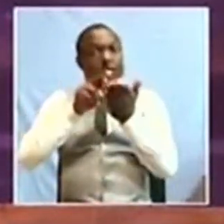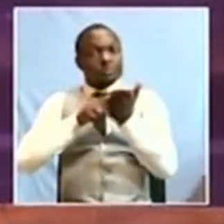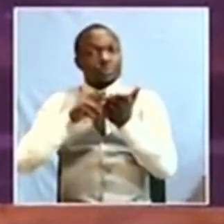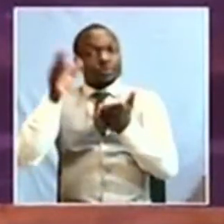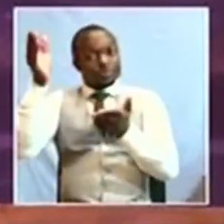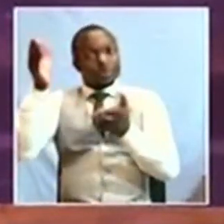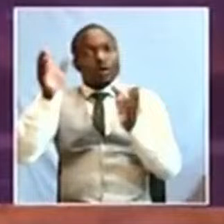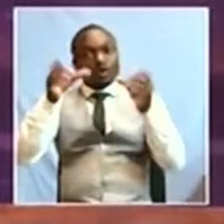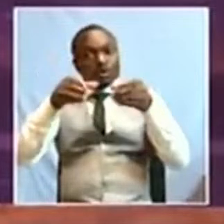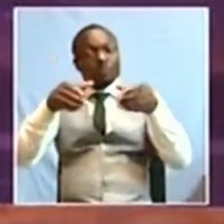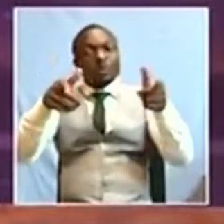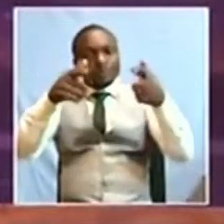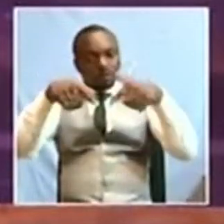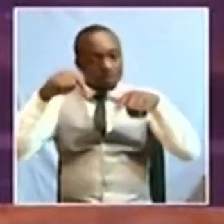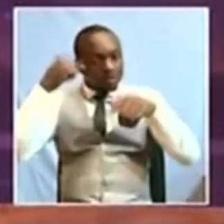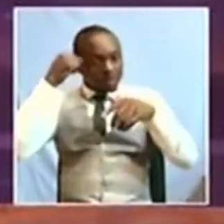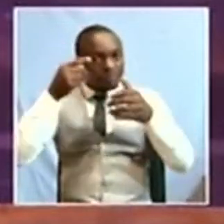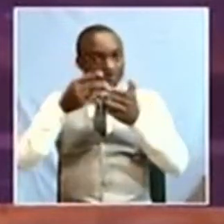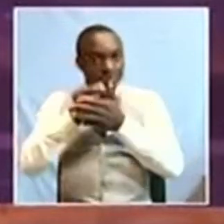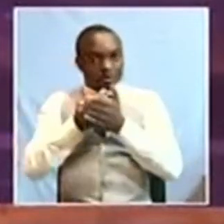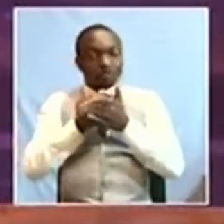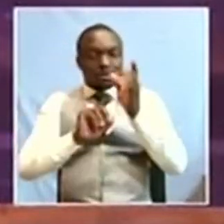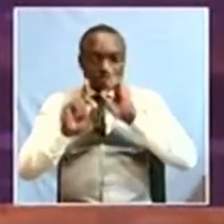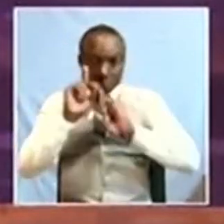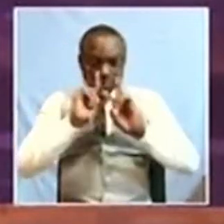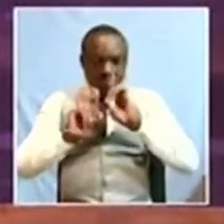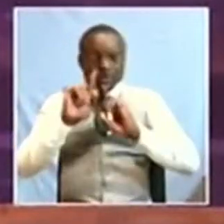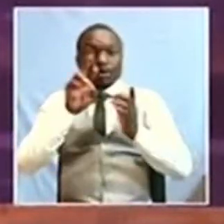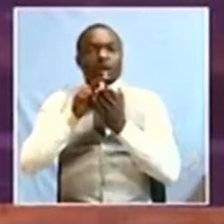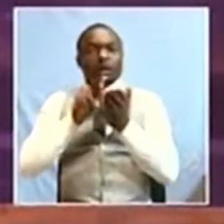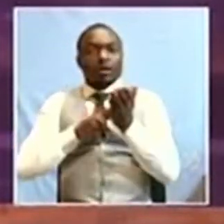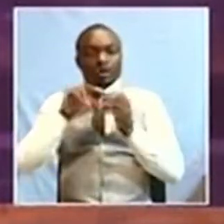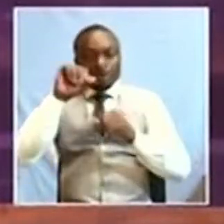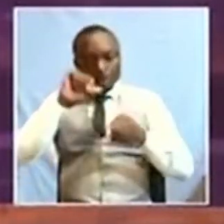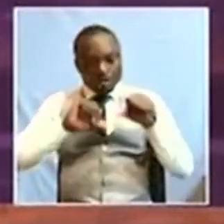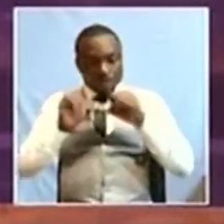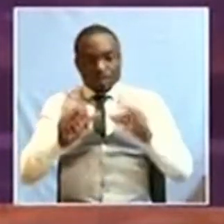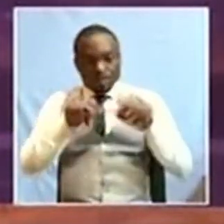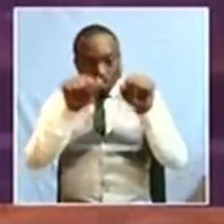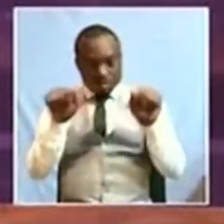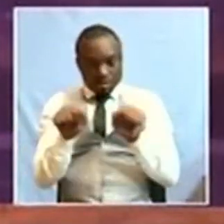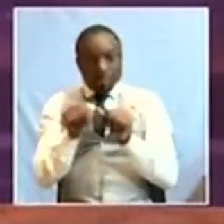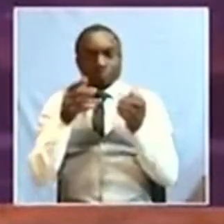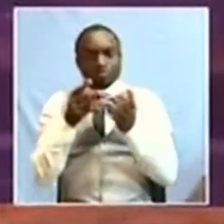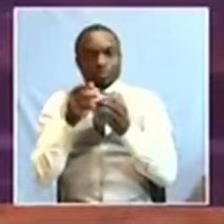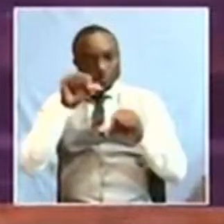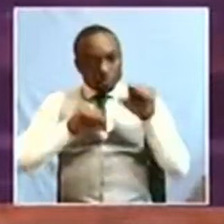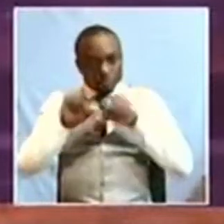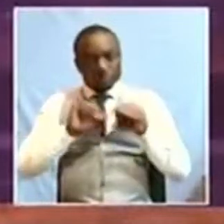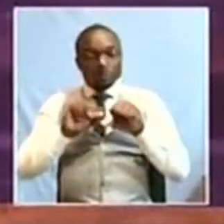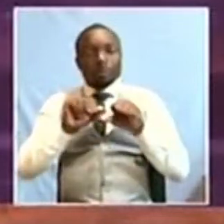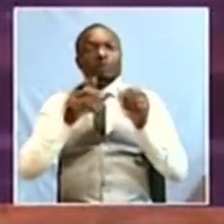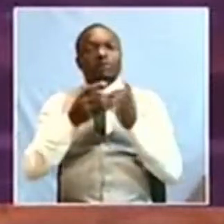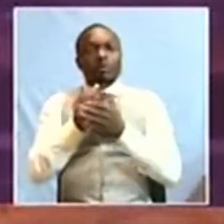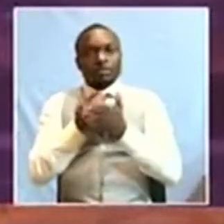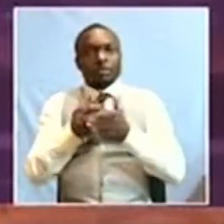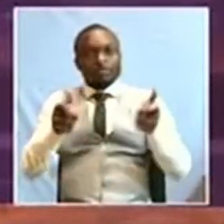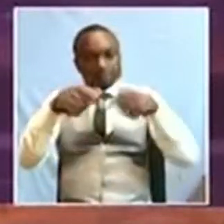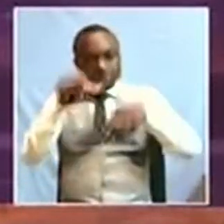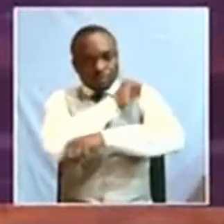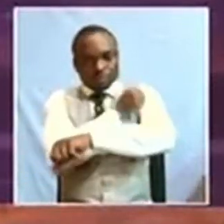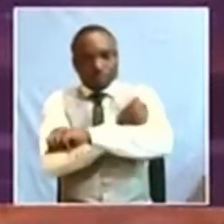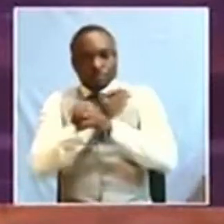Accounts on the consideration of the report of the Auditor General on the audit of the accounts of local authorities for the financial year